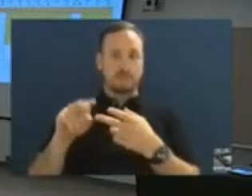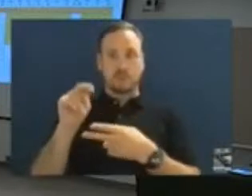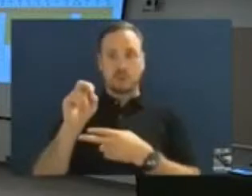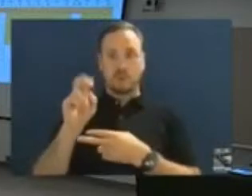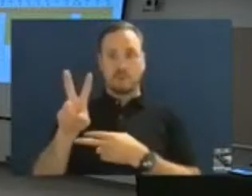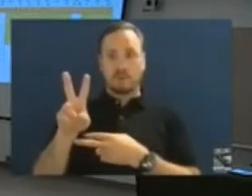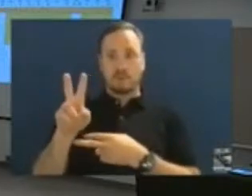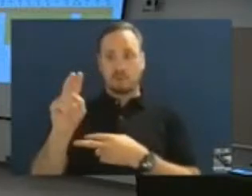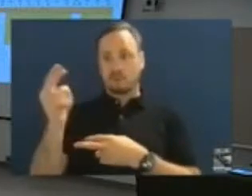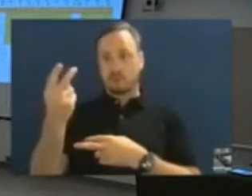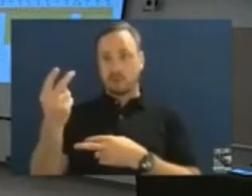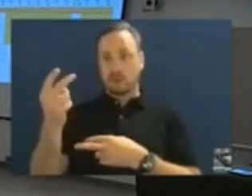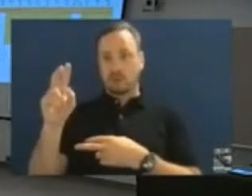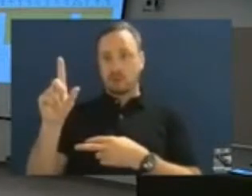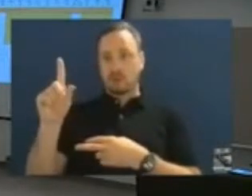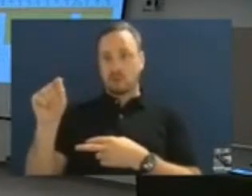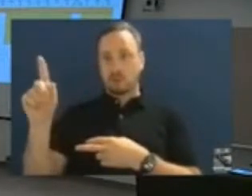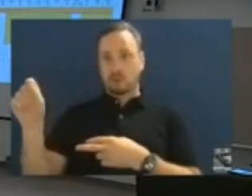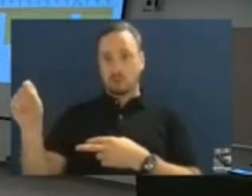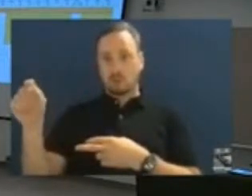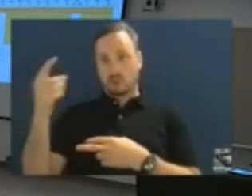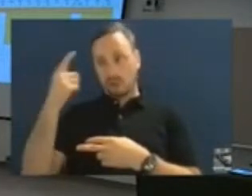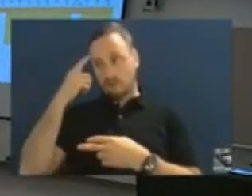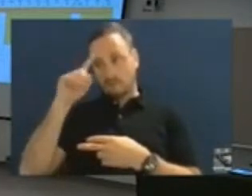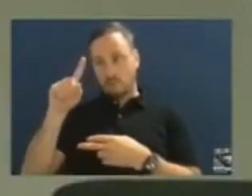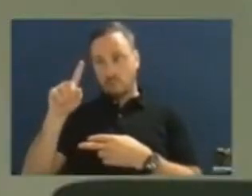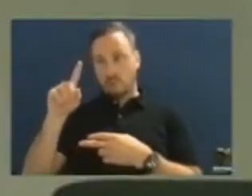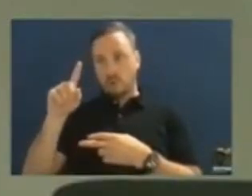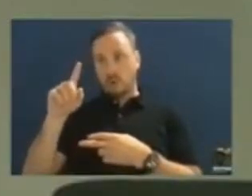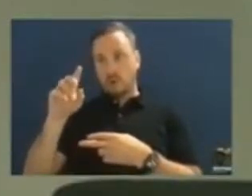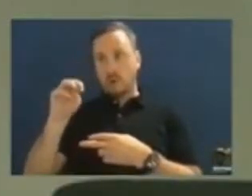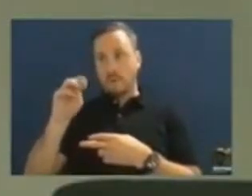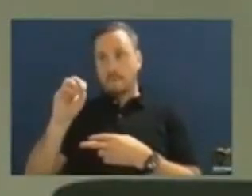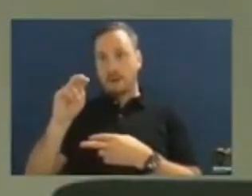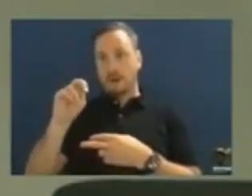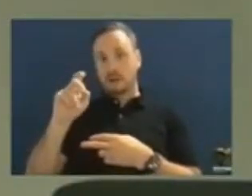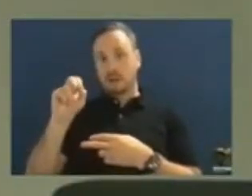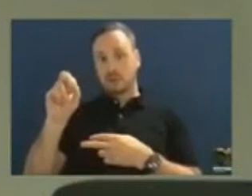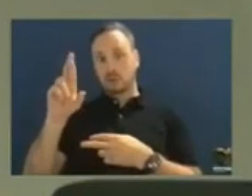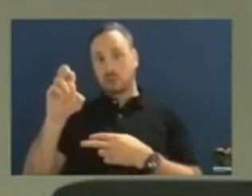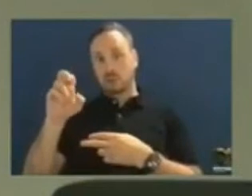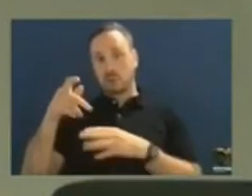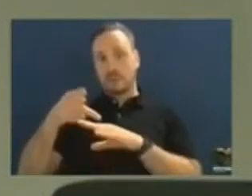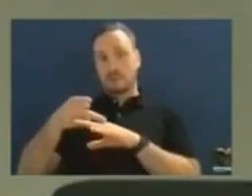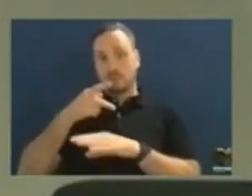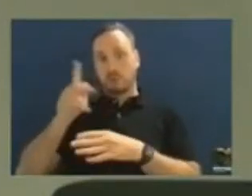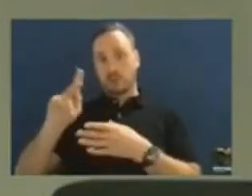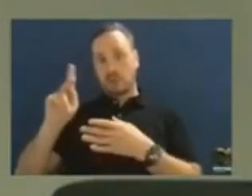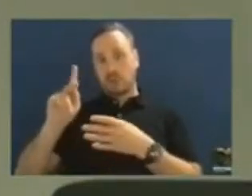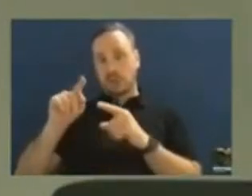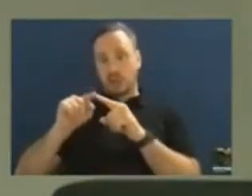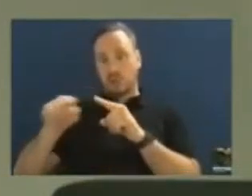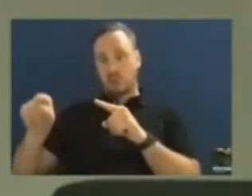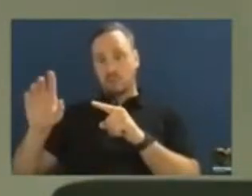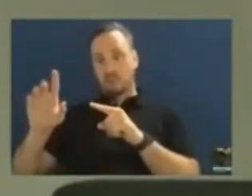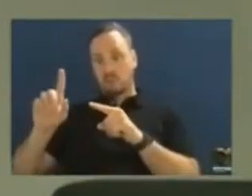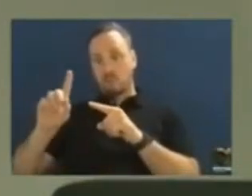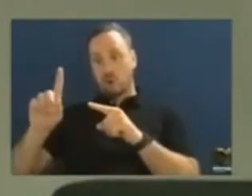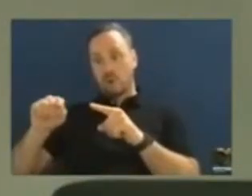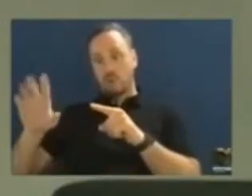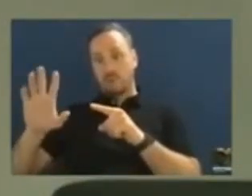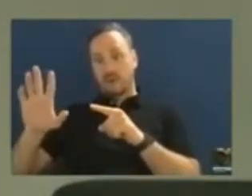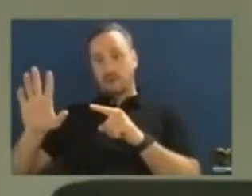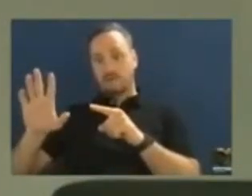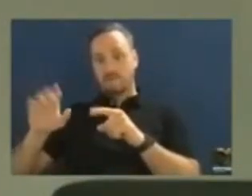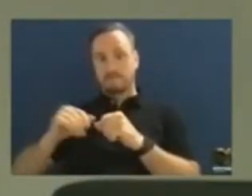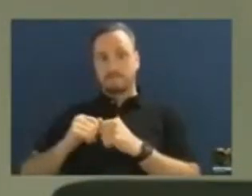in Montessori pre-K kindergarten and grades 1 through 5. November